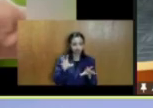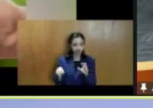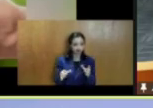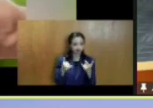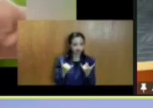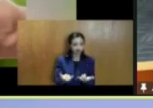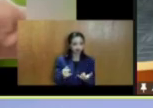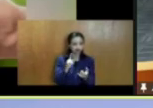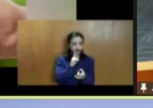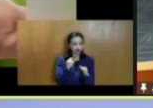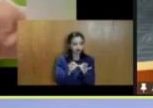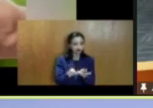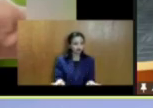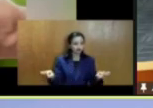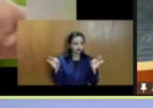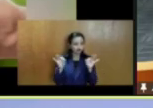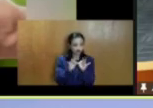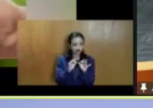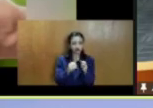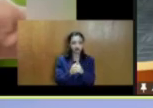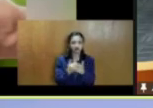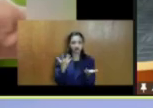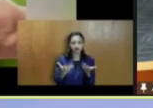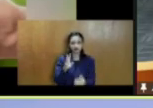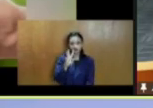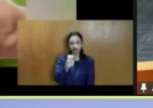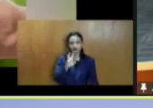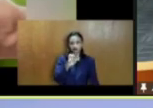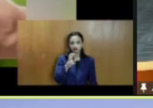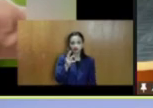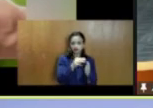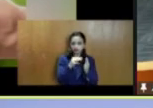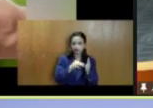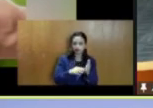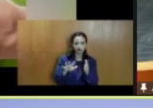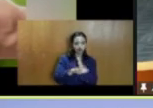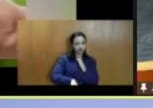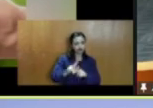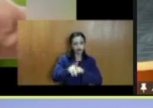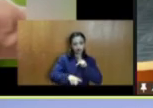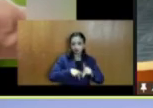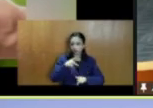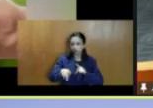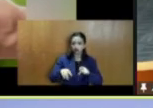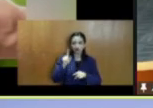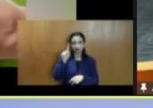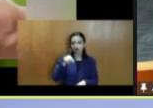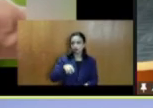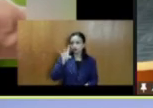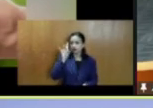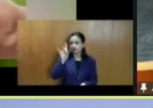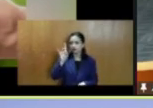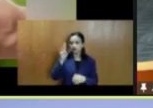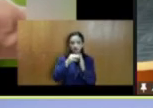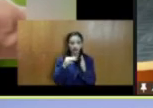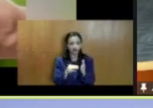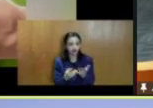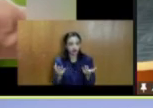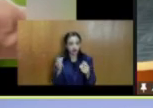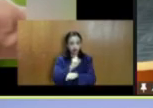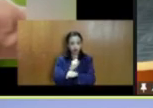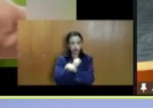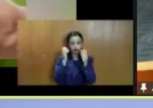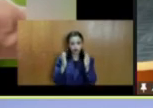very important, it's probably about 400 million people worldwide. So that's one in eight workers. So we're talking about a